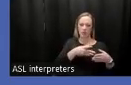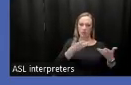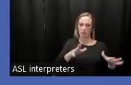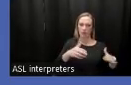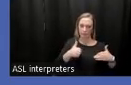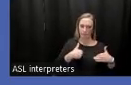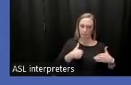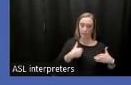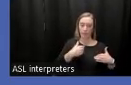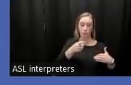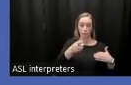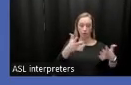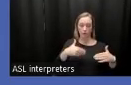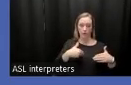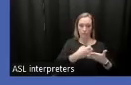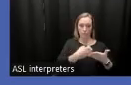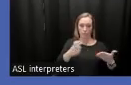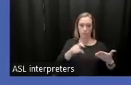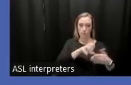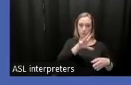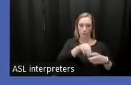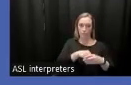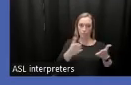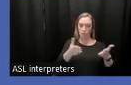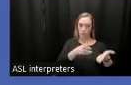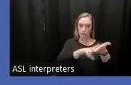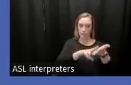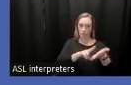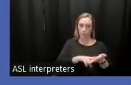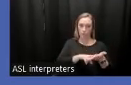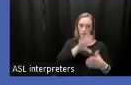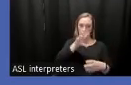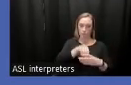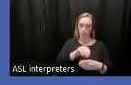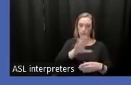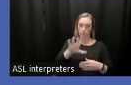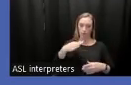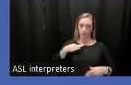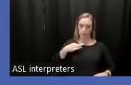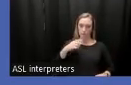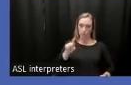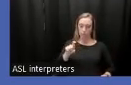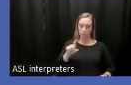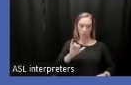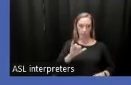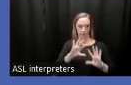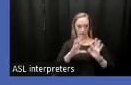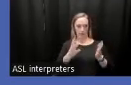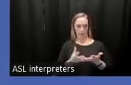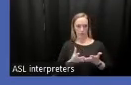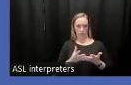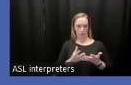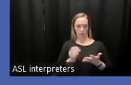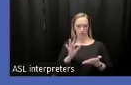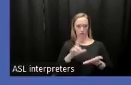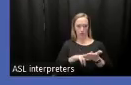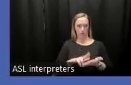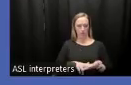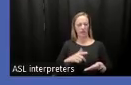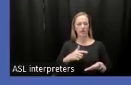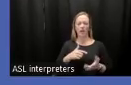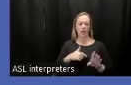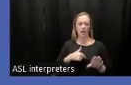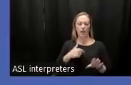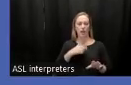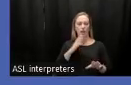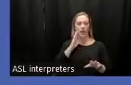equipment. Should you include service contracts as part of the application? Like the entirety of the contract? I would mention that if